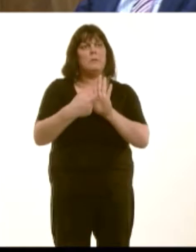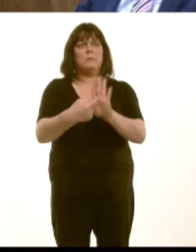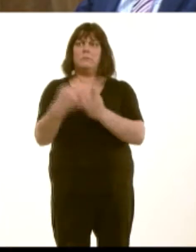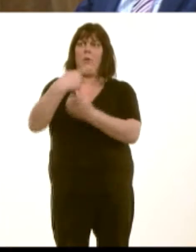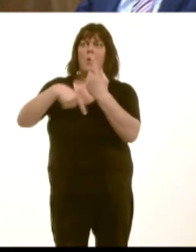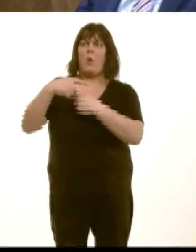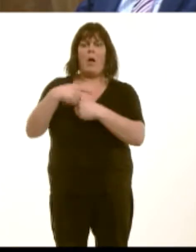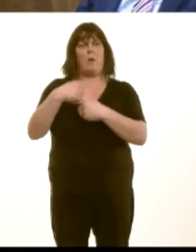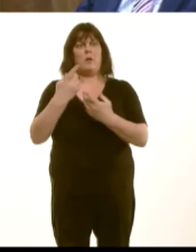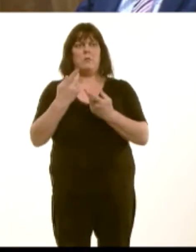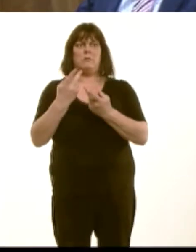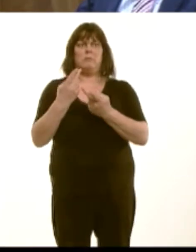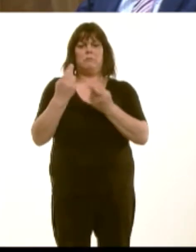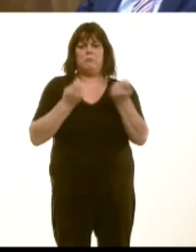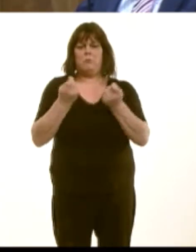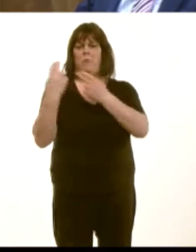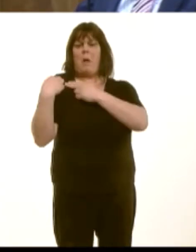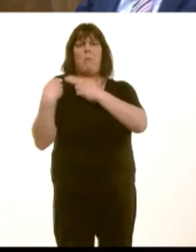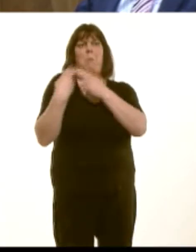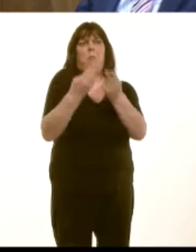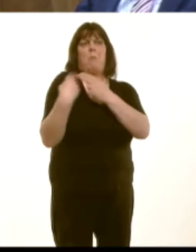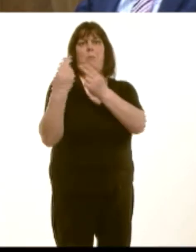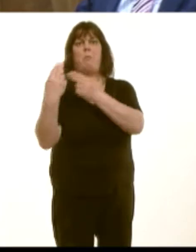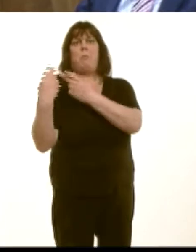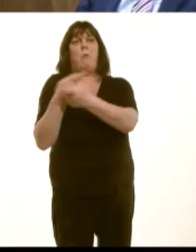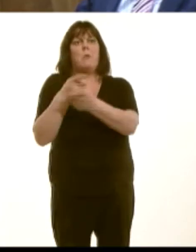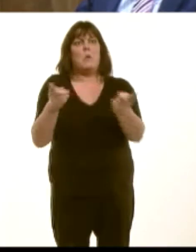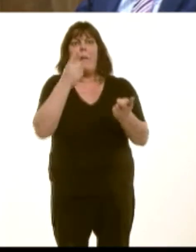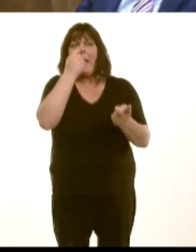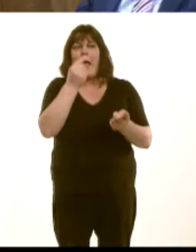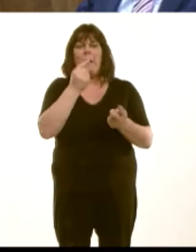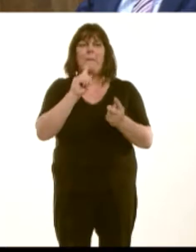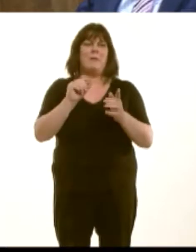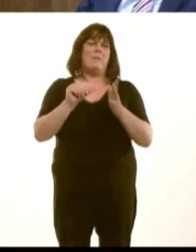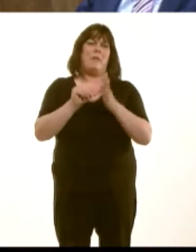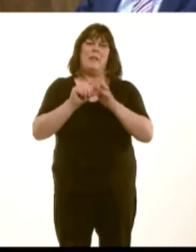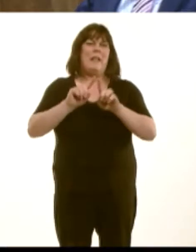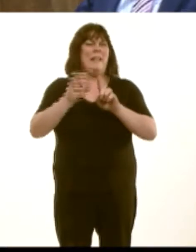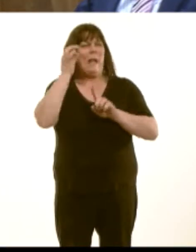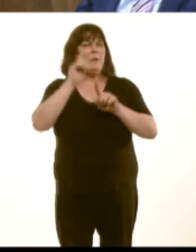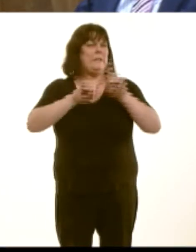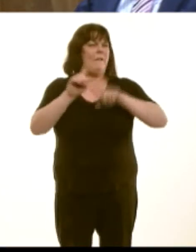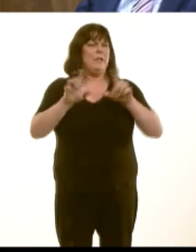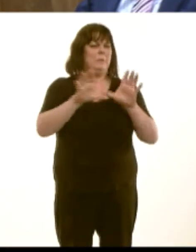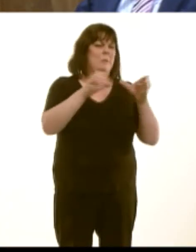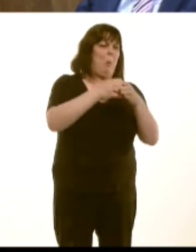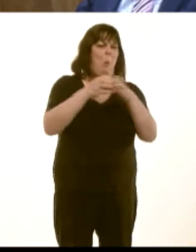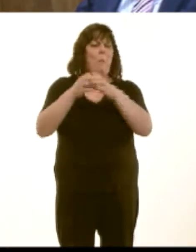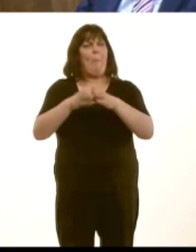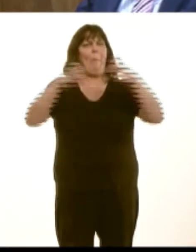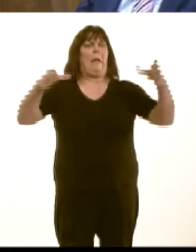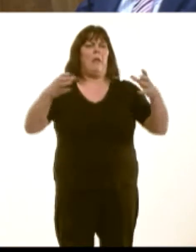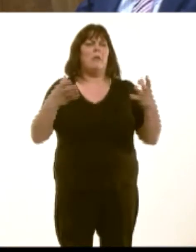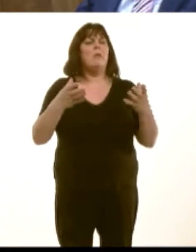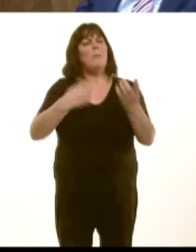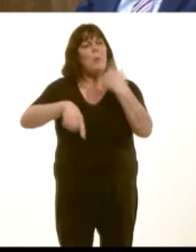treat them all in the same way because of the different sizes of the councils themselves, but I am in favour of ensuring that we